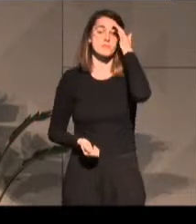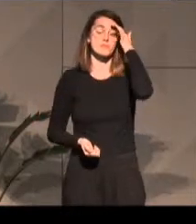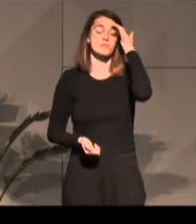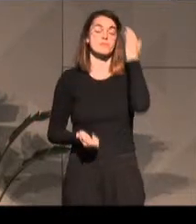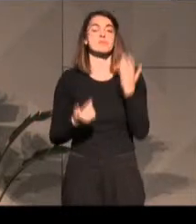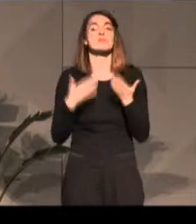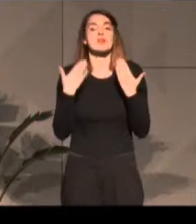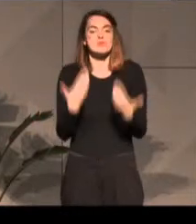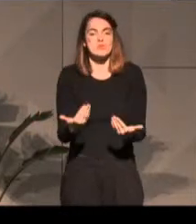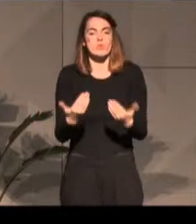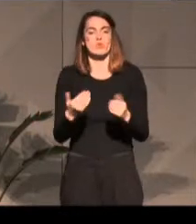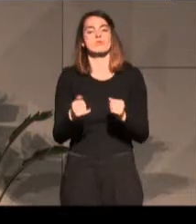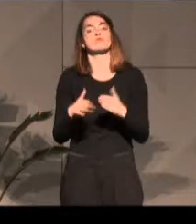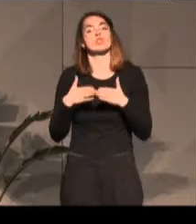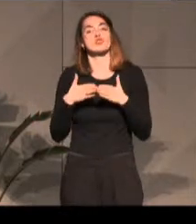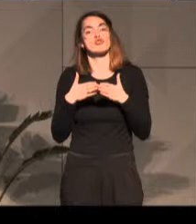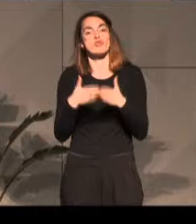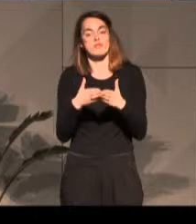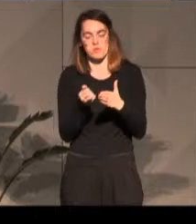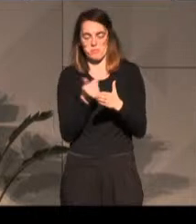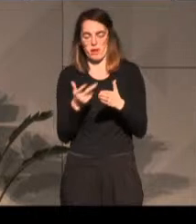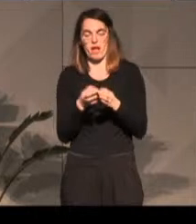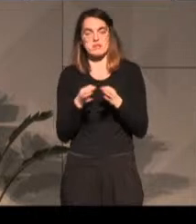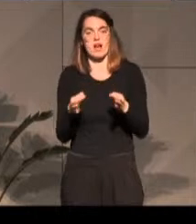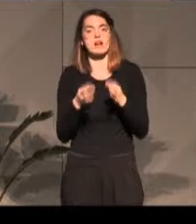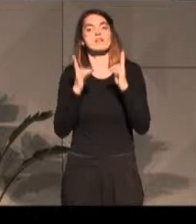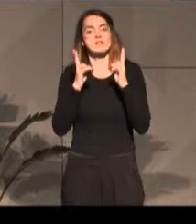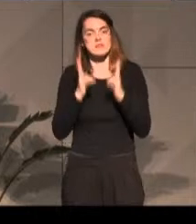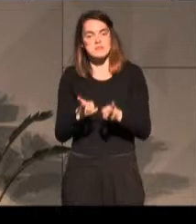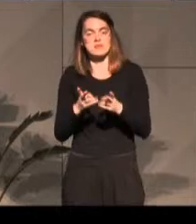we could reduce them to 2 weeks